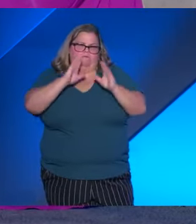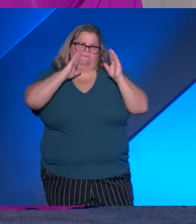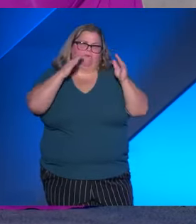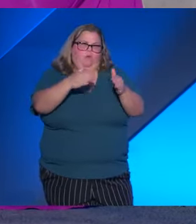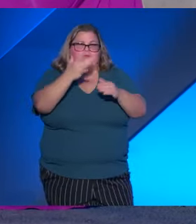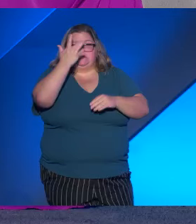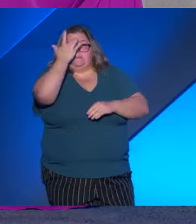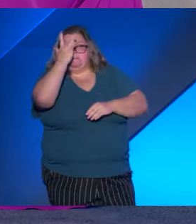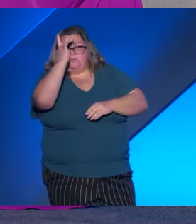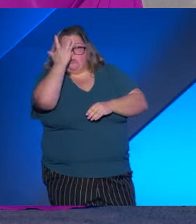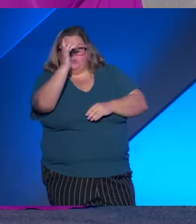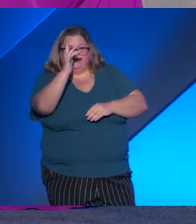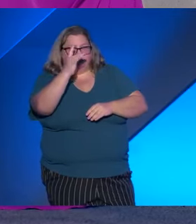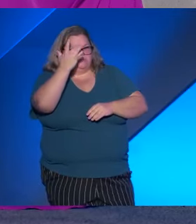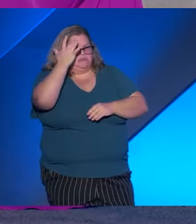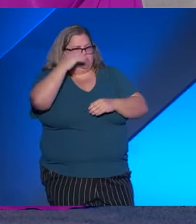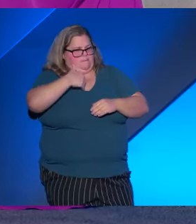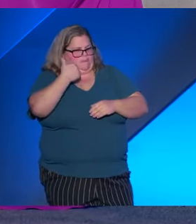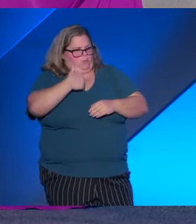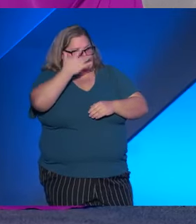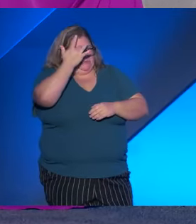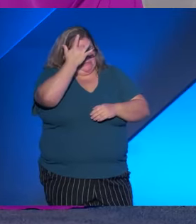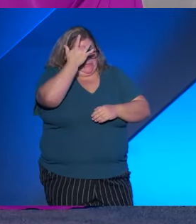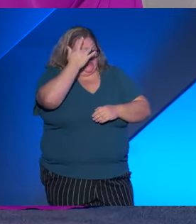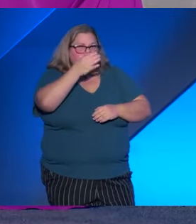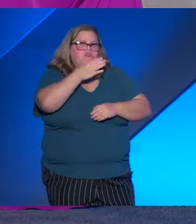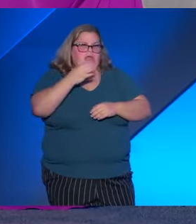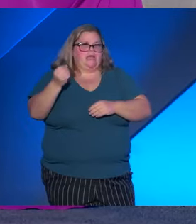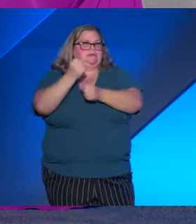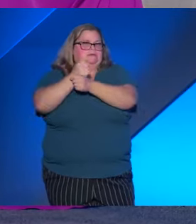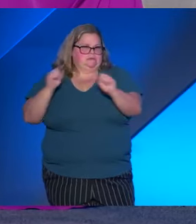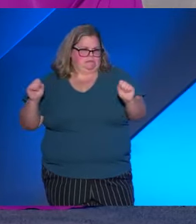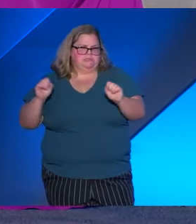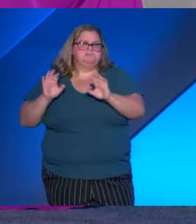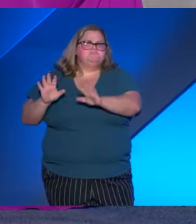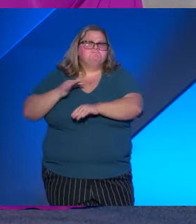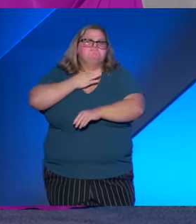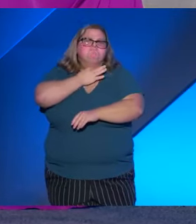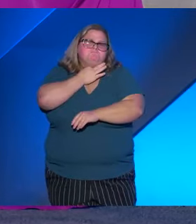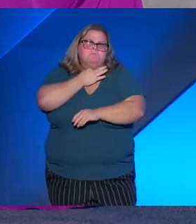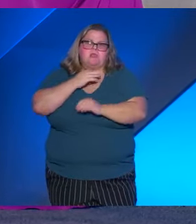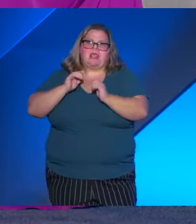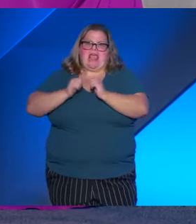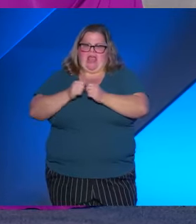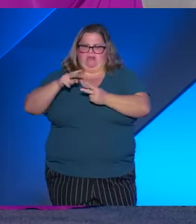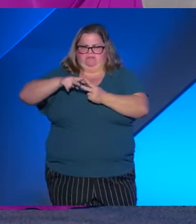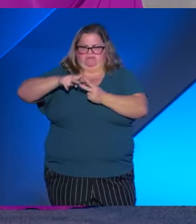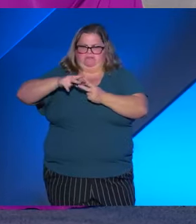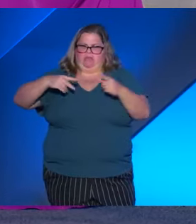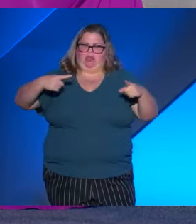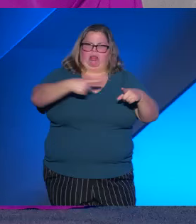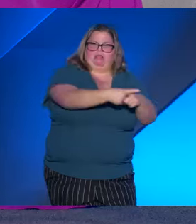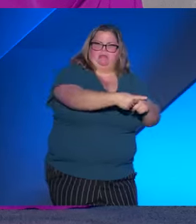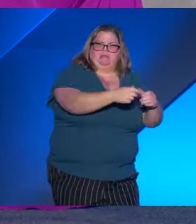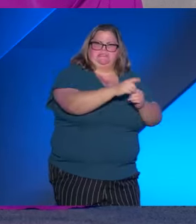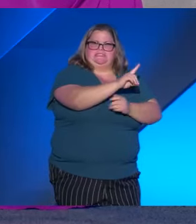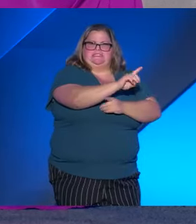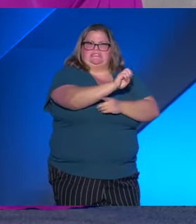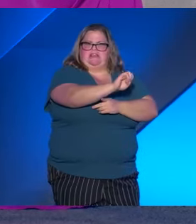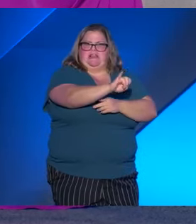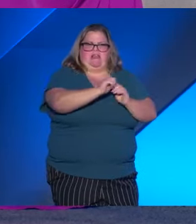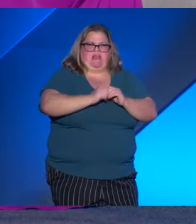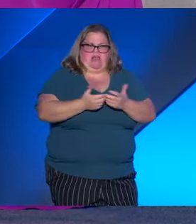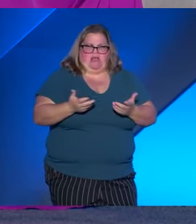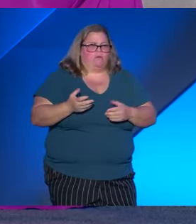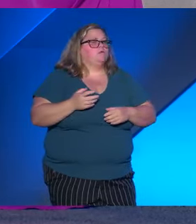intelligence and psychological safety, right? Mm-hmm. But how do these elements intersect with DEI?